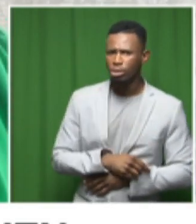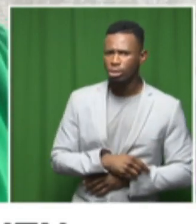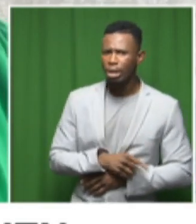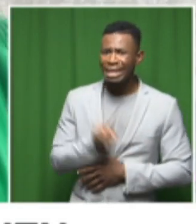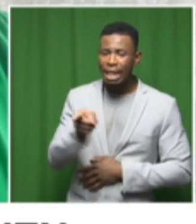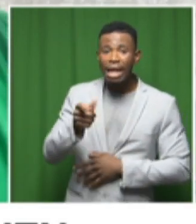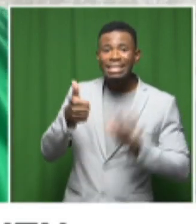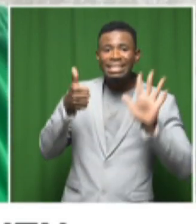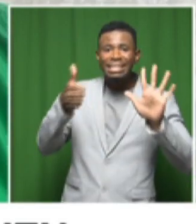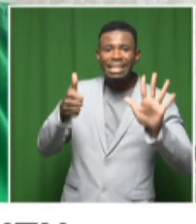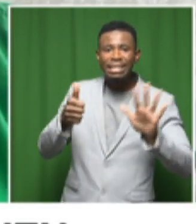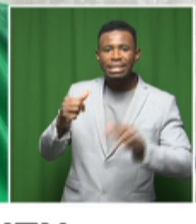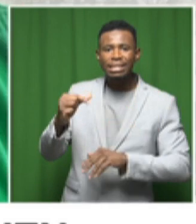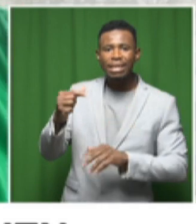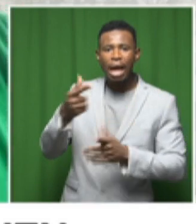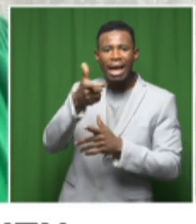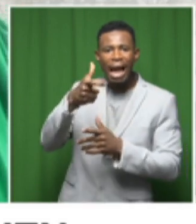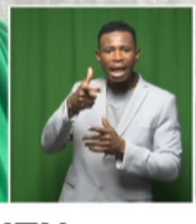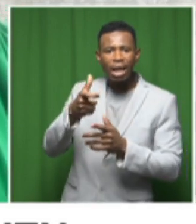what?